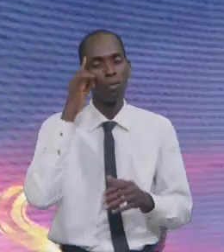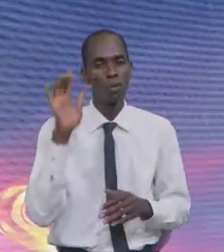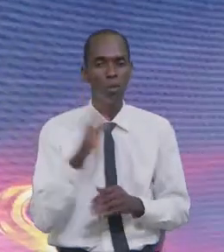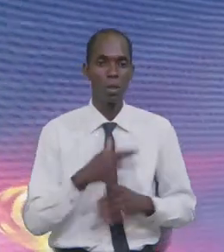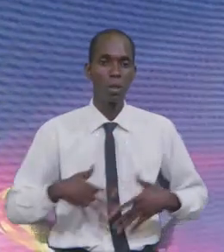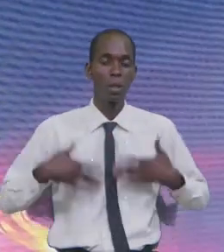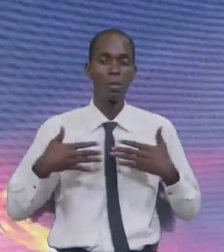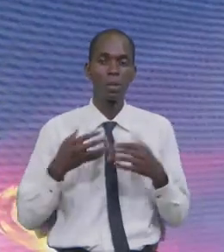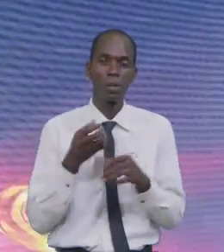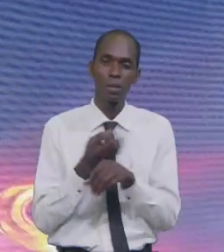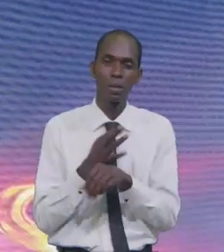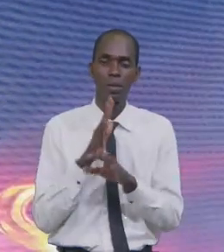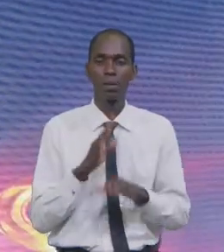Counselors,